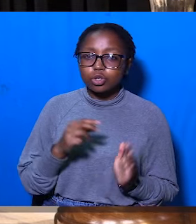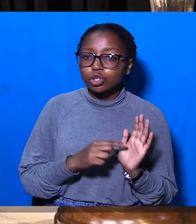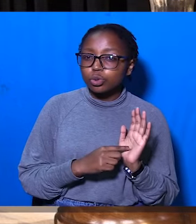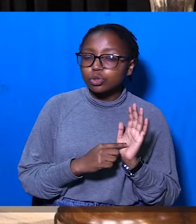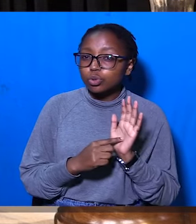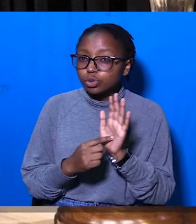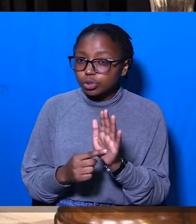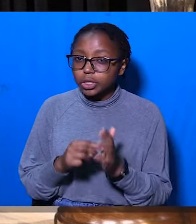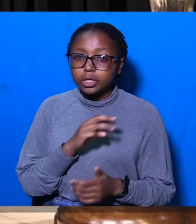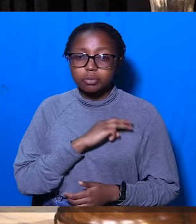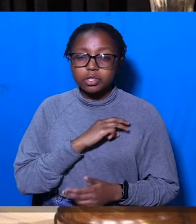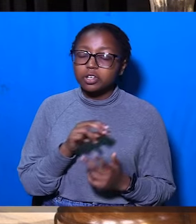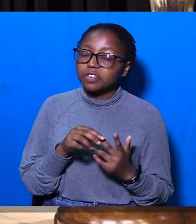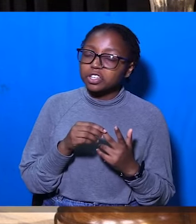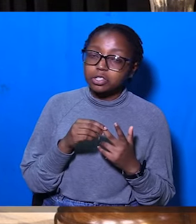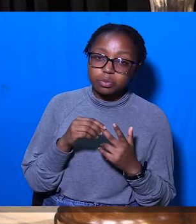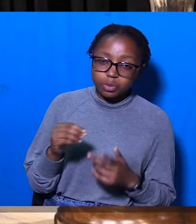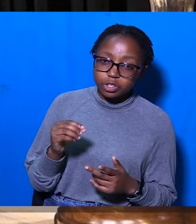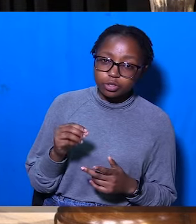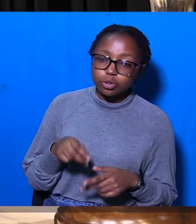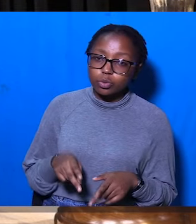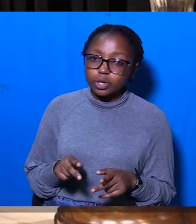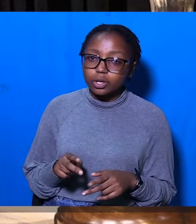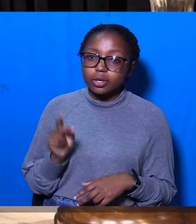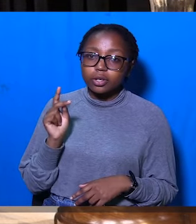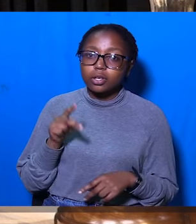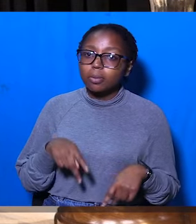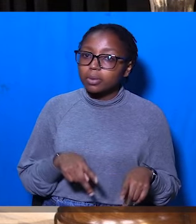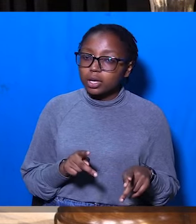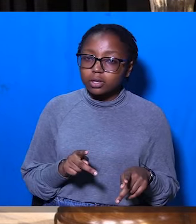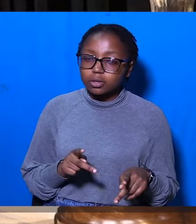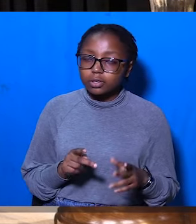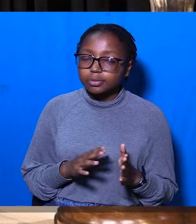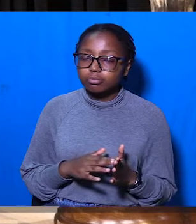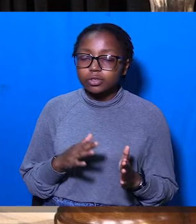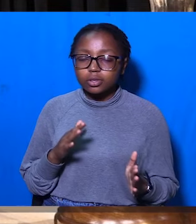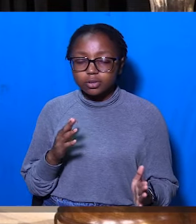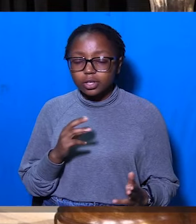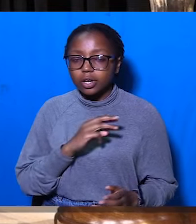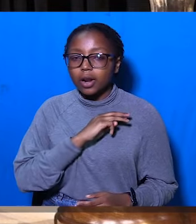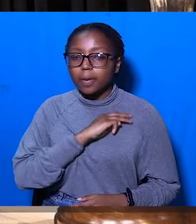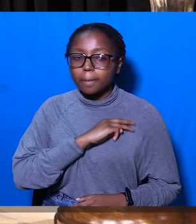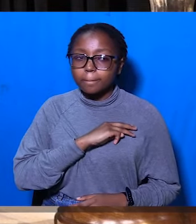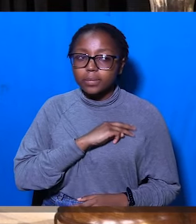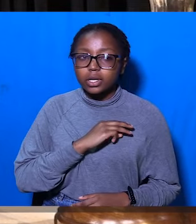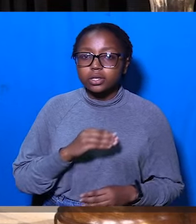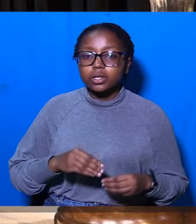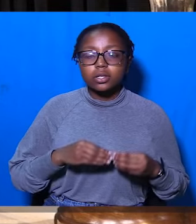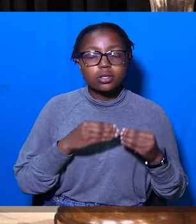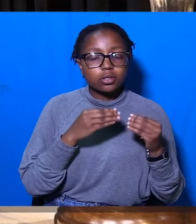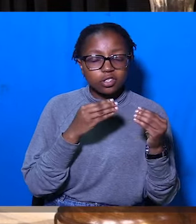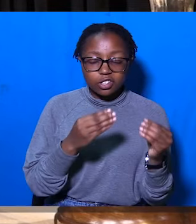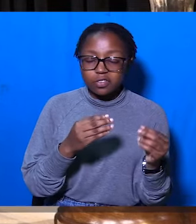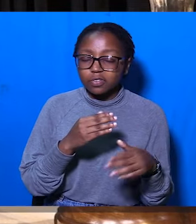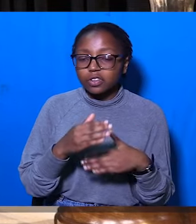a very special way. His plan is beyond our comprehension, and his mercy is available to all who believe, despite your ethnic